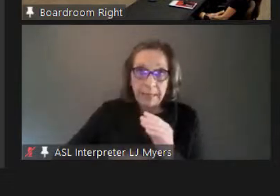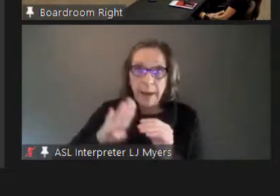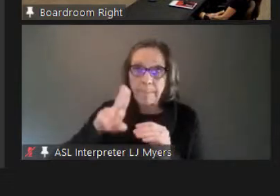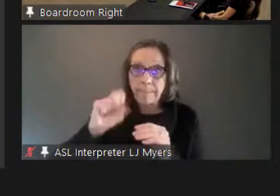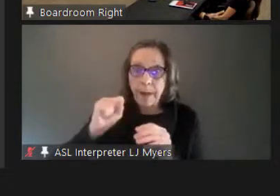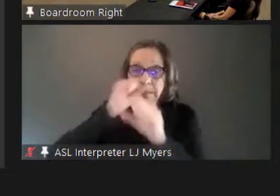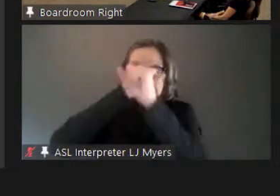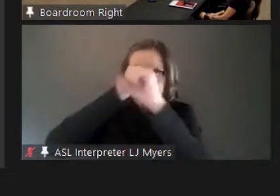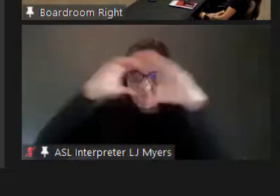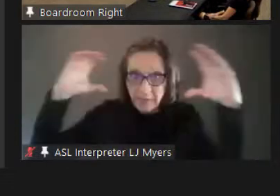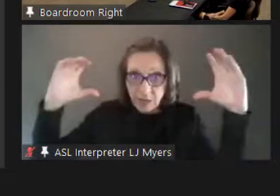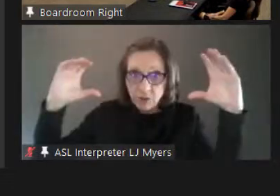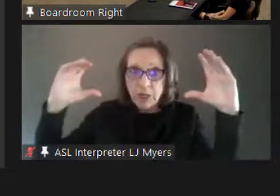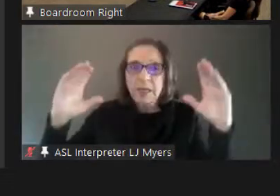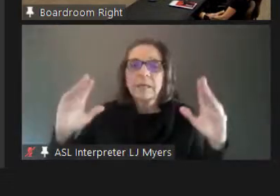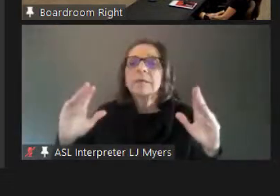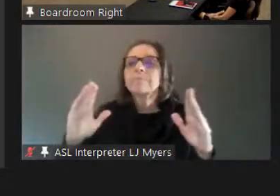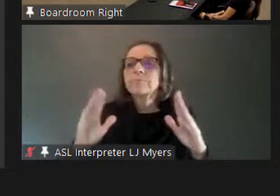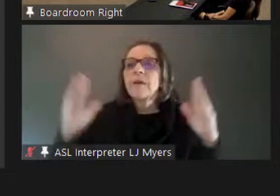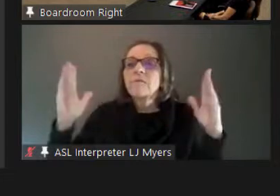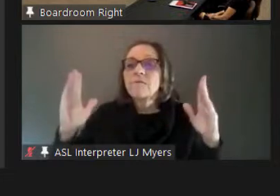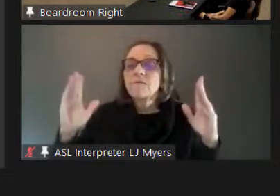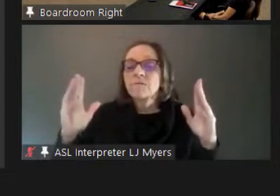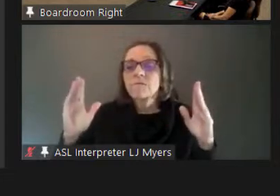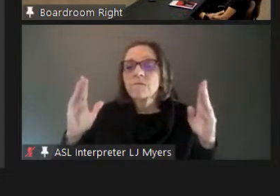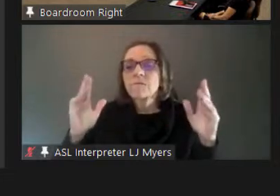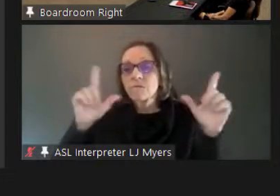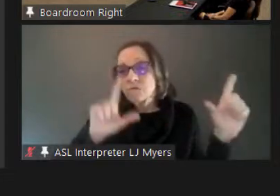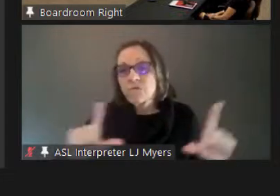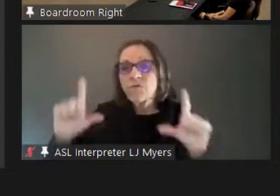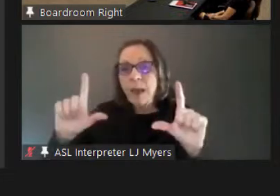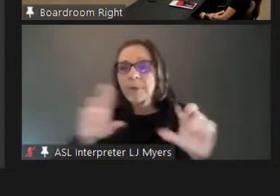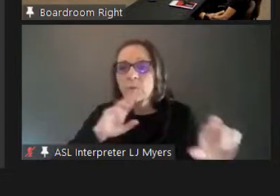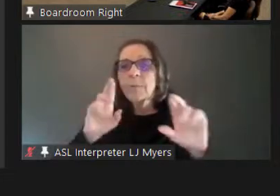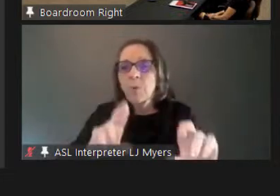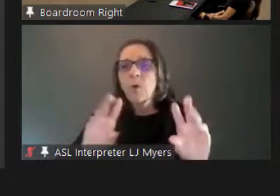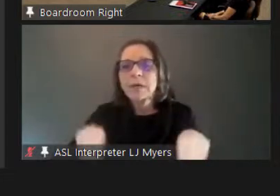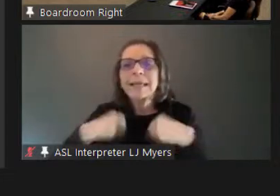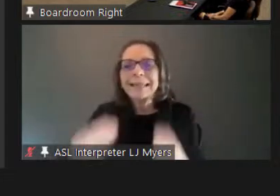framing report and give you a preview of next year's activity on this particular initiative.